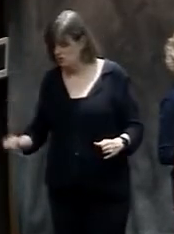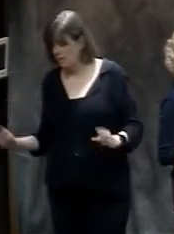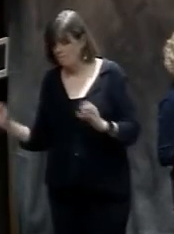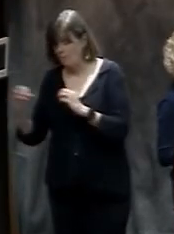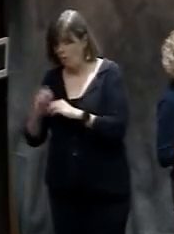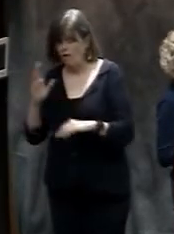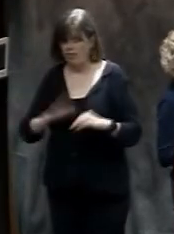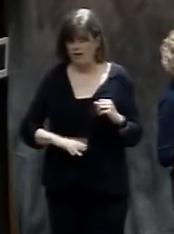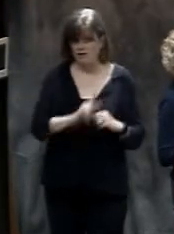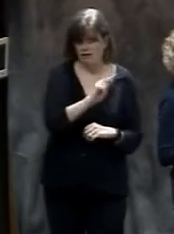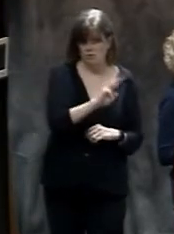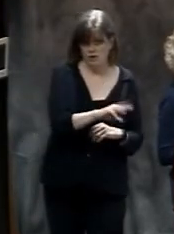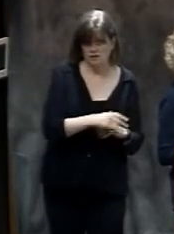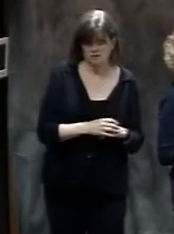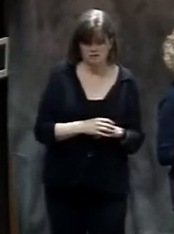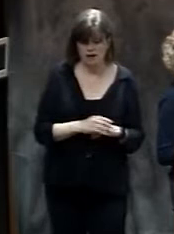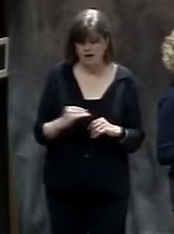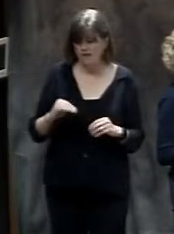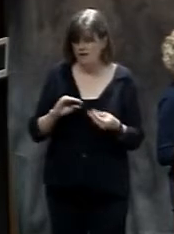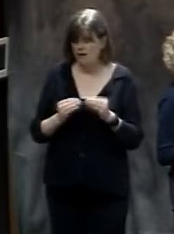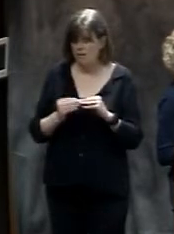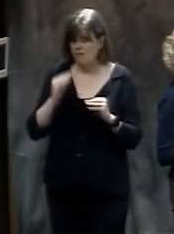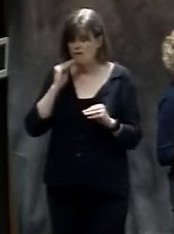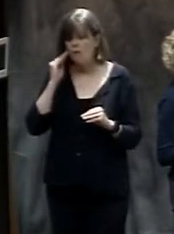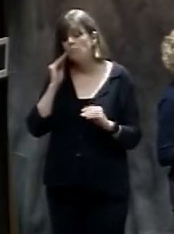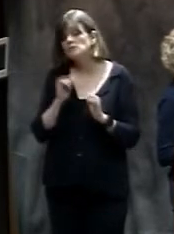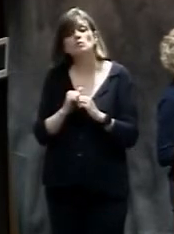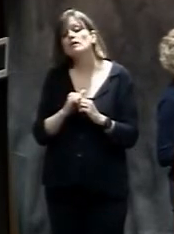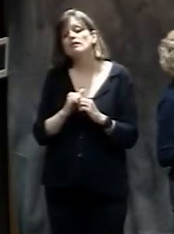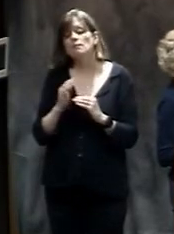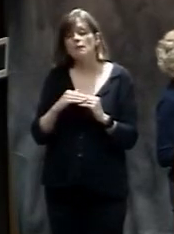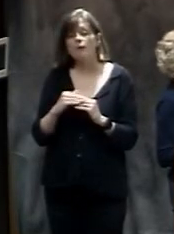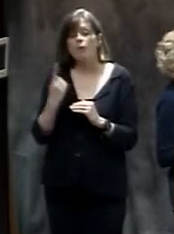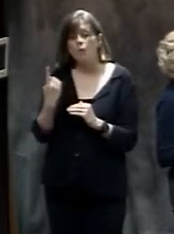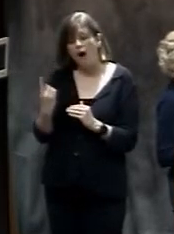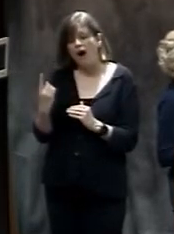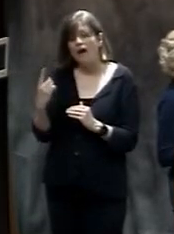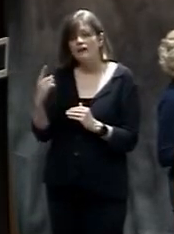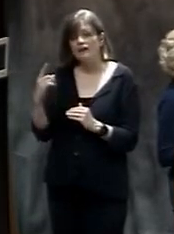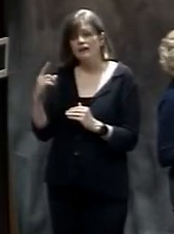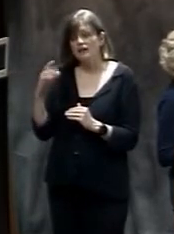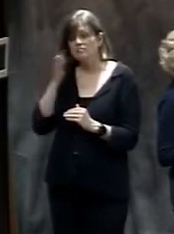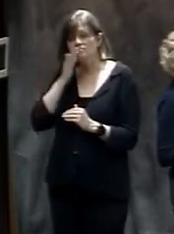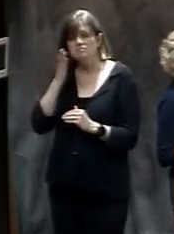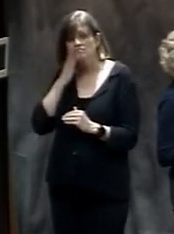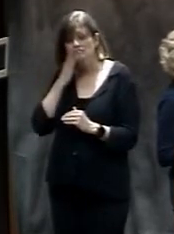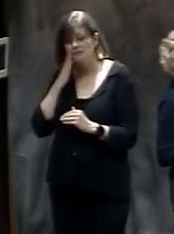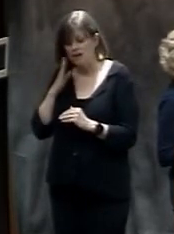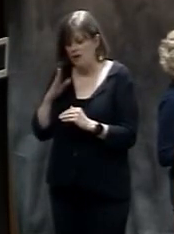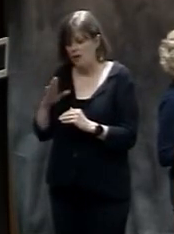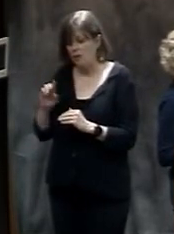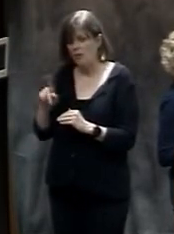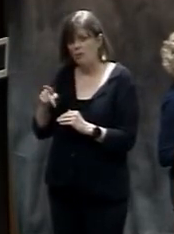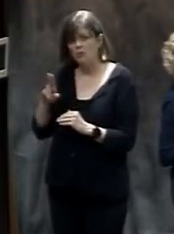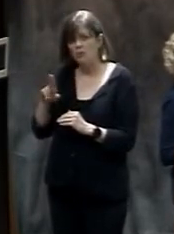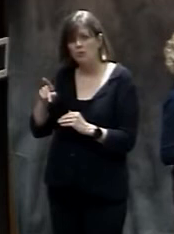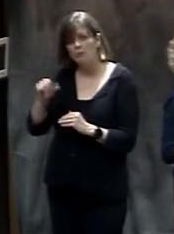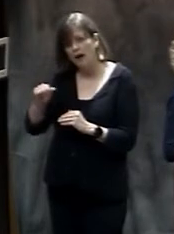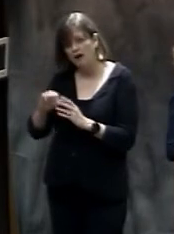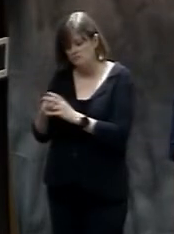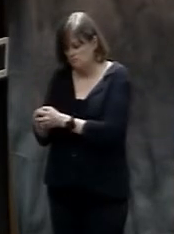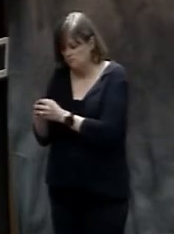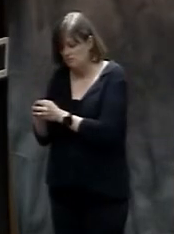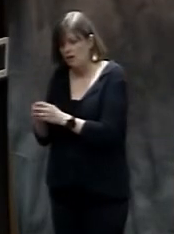Florida. And when we look at the number of households with at least one Aedes aegypti pupa, we see that there are more in Tucson versus Key